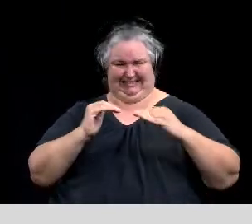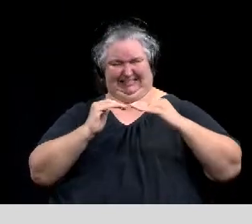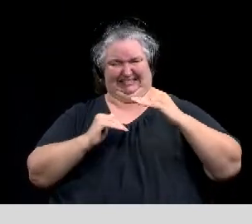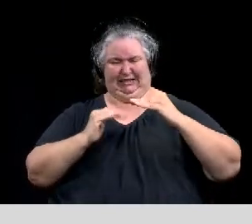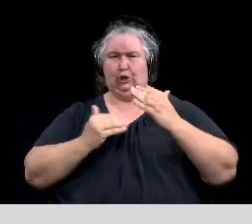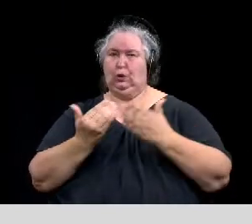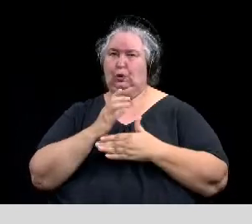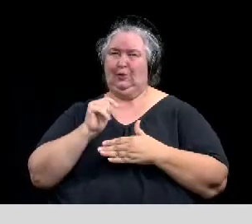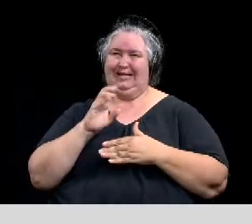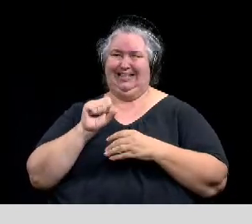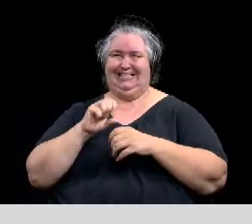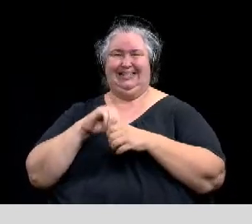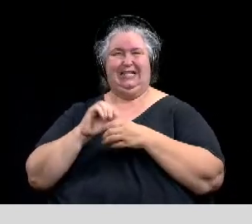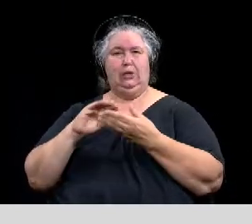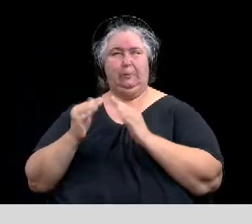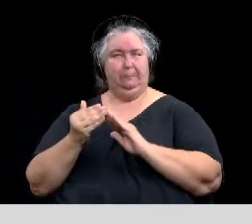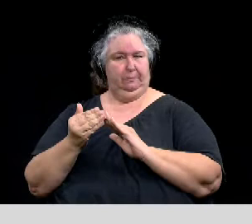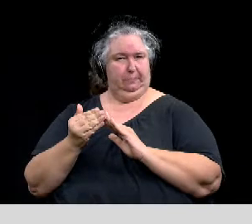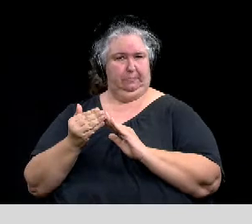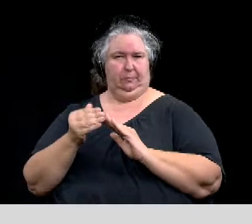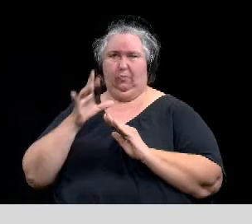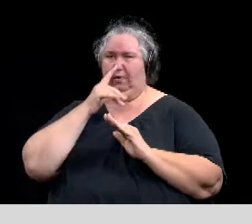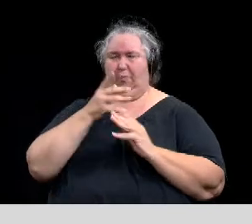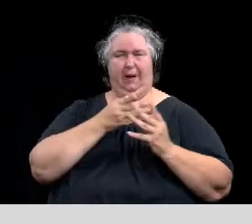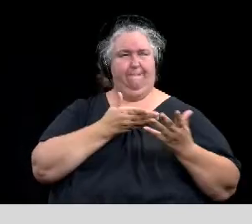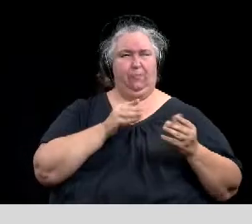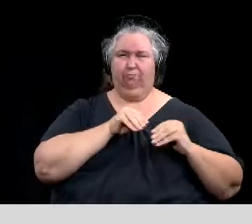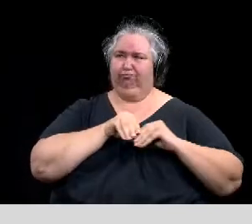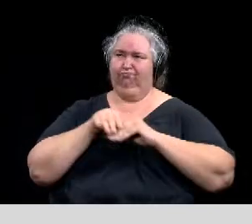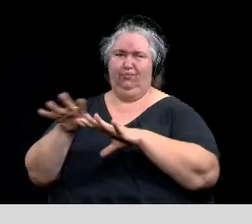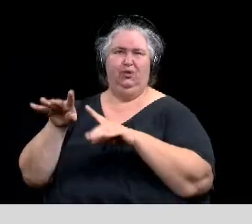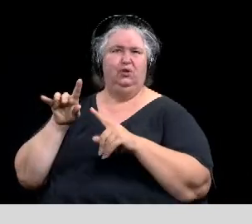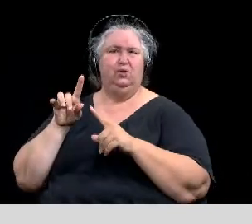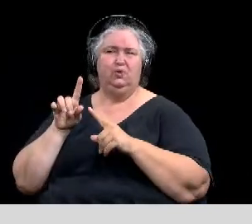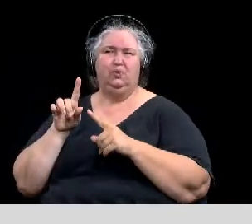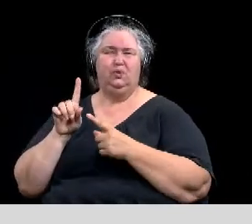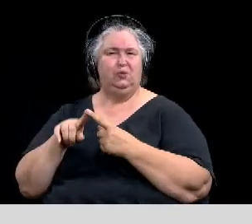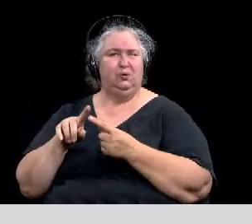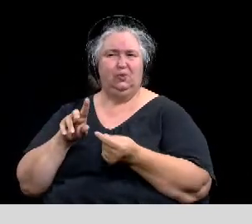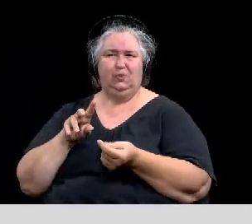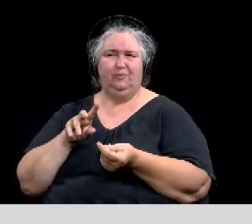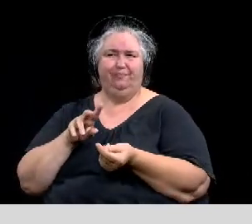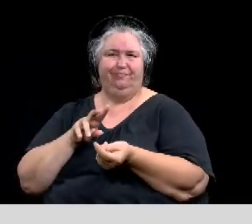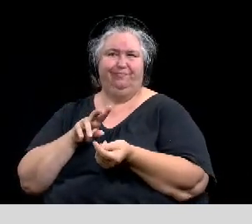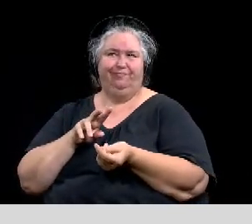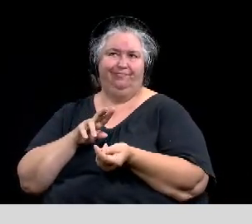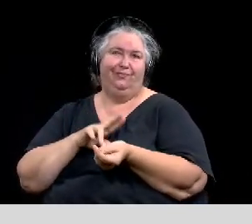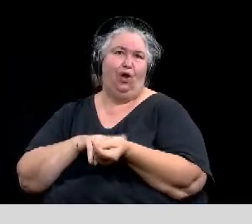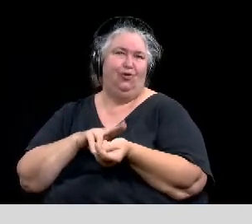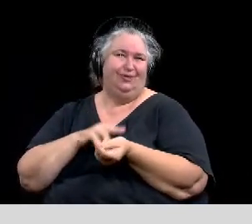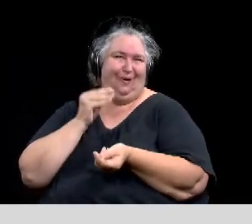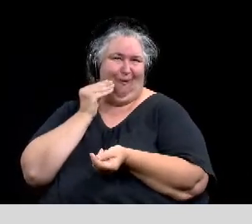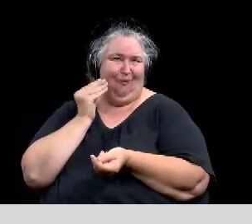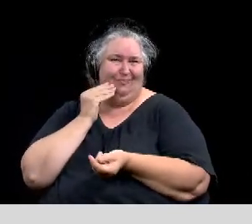that we don't bring that virus into the nursing